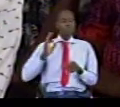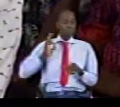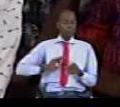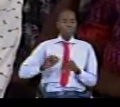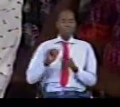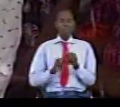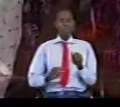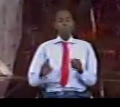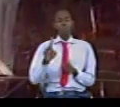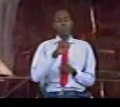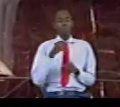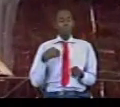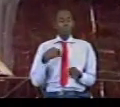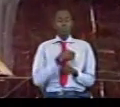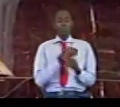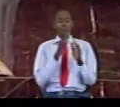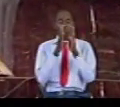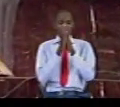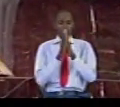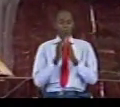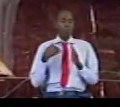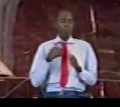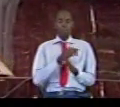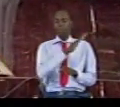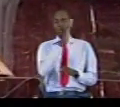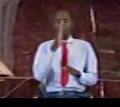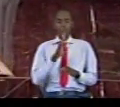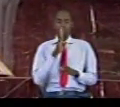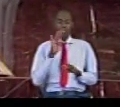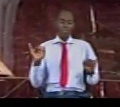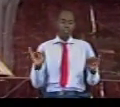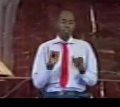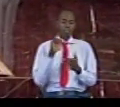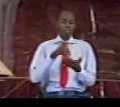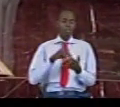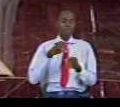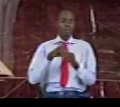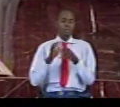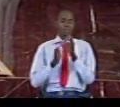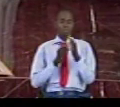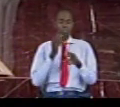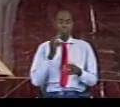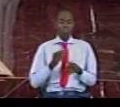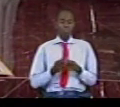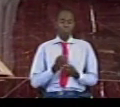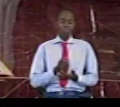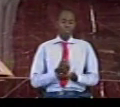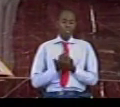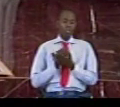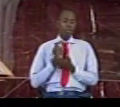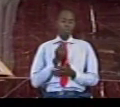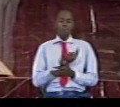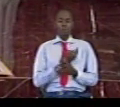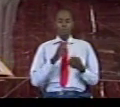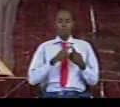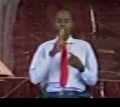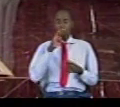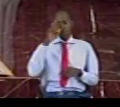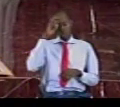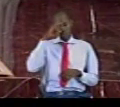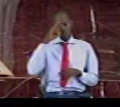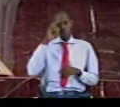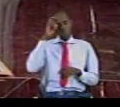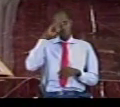And we pray it will never be the same again in Jesus' name. Amen. Help us to be wise. Wise about